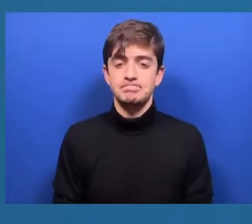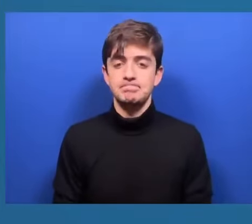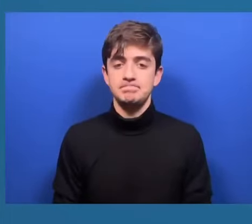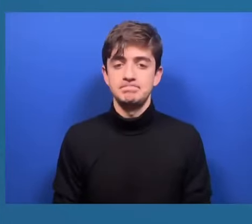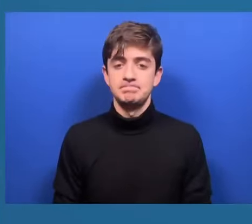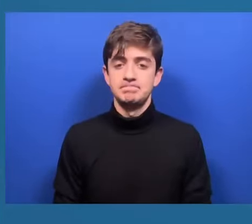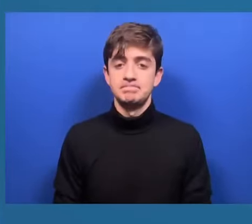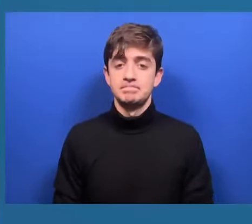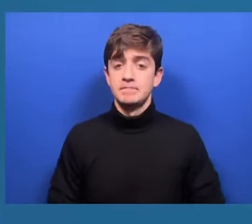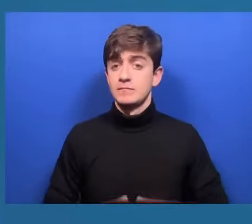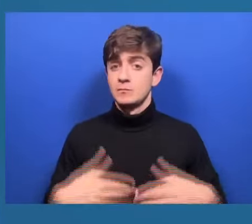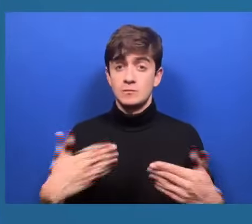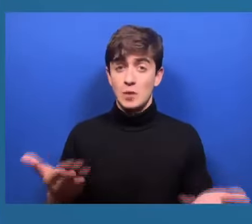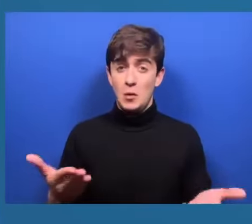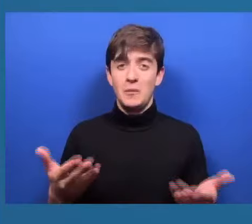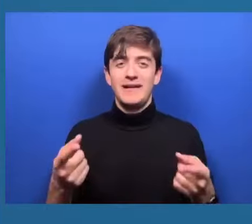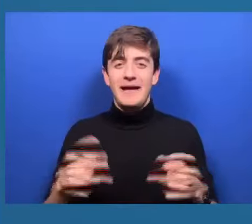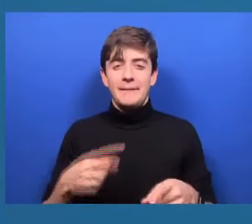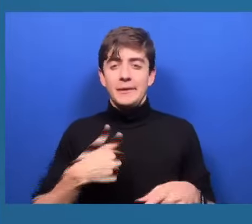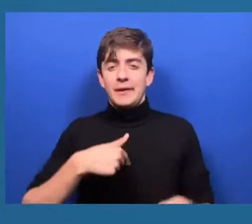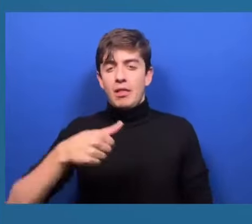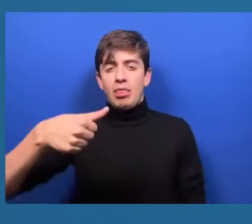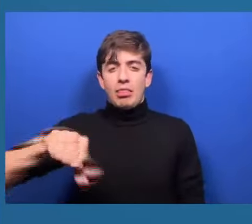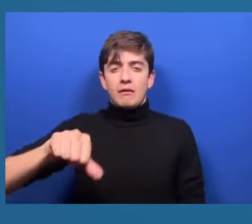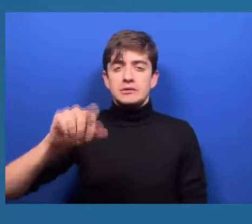And so when we reject Donald Trump's vision,